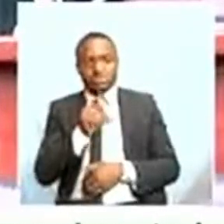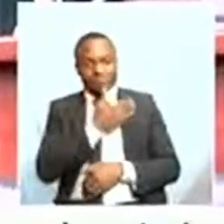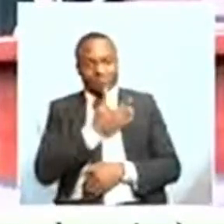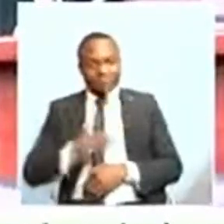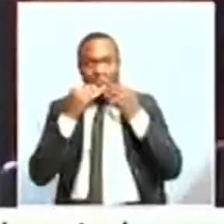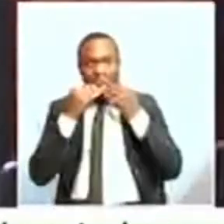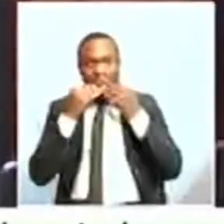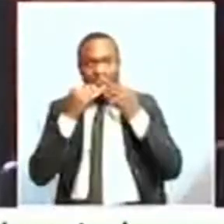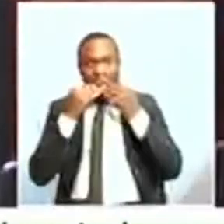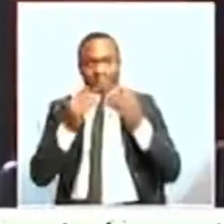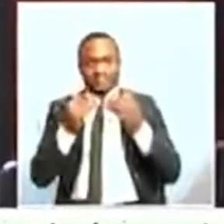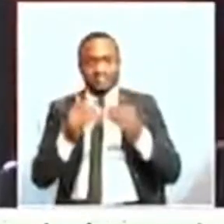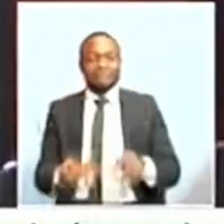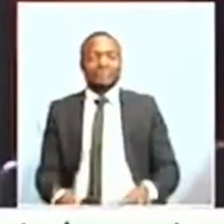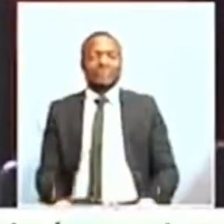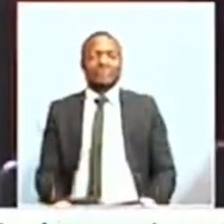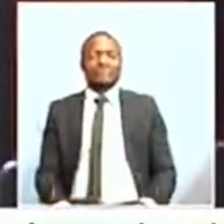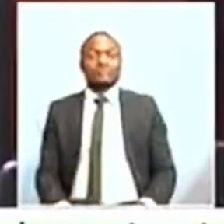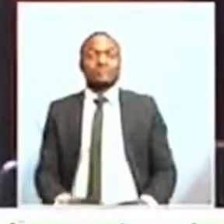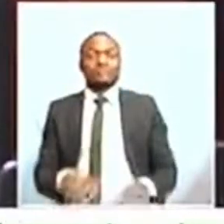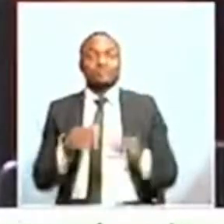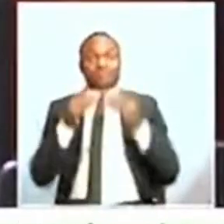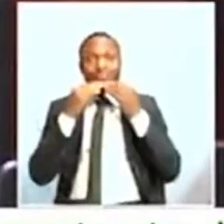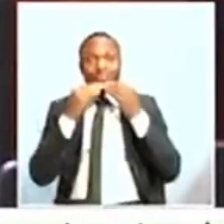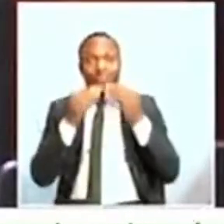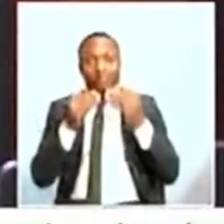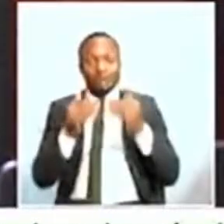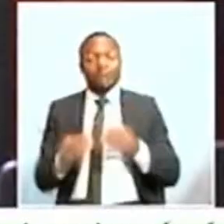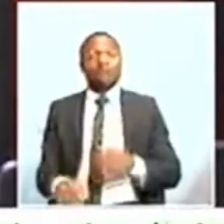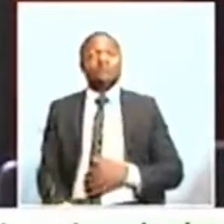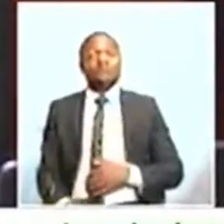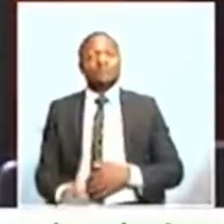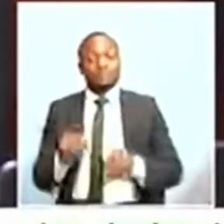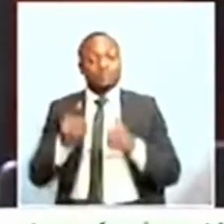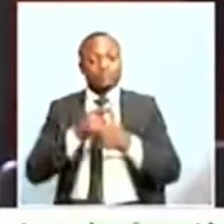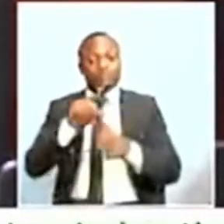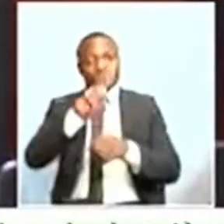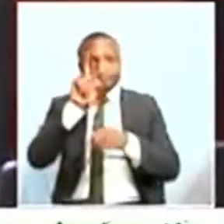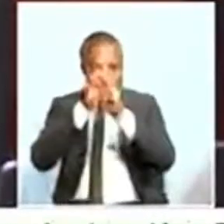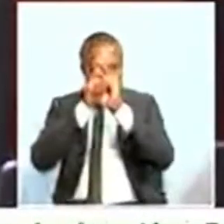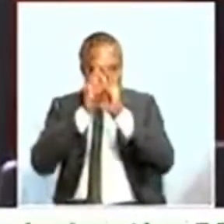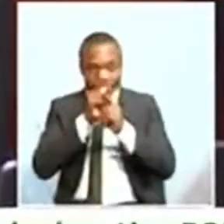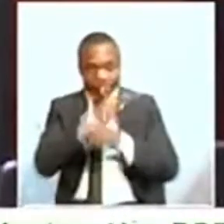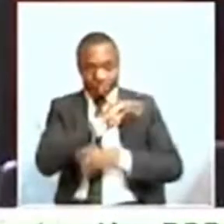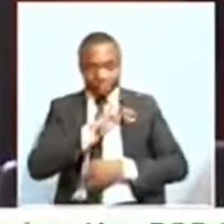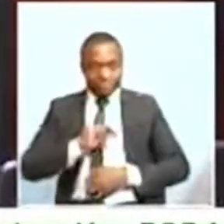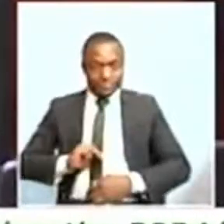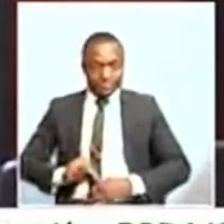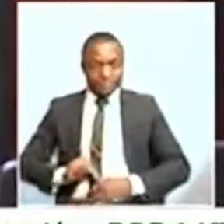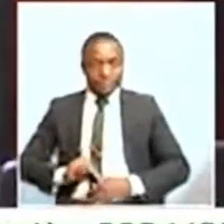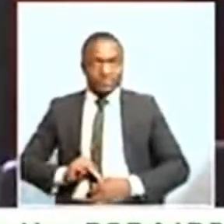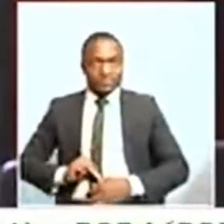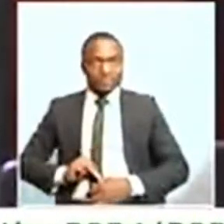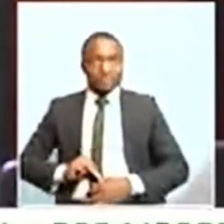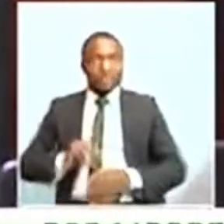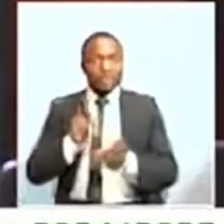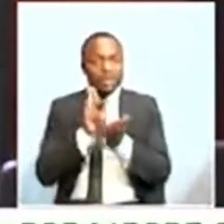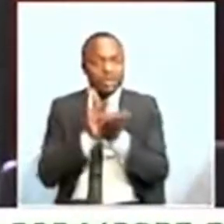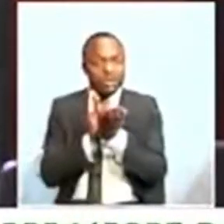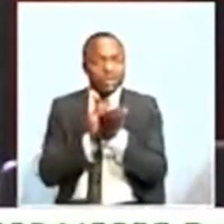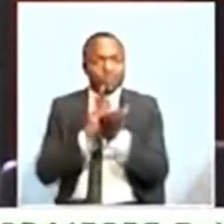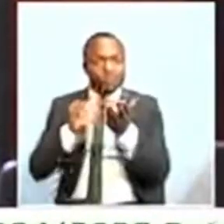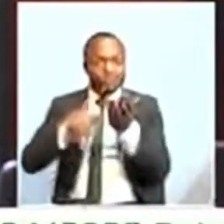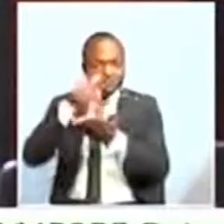you. Thank you very much. Next question, the Honorable Member for Kalabo Central.